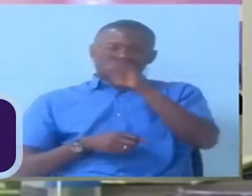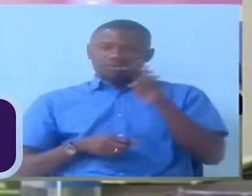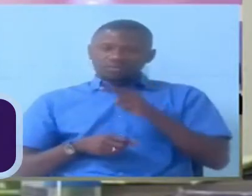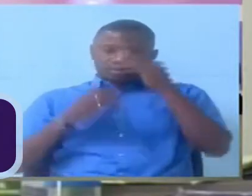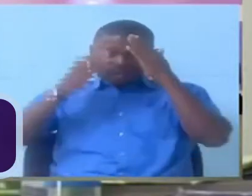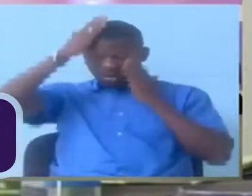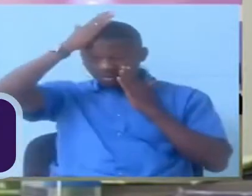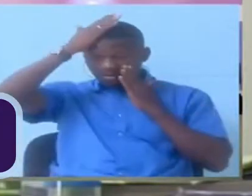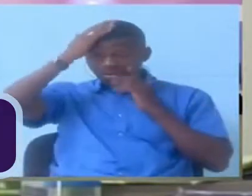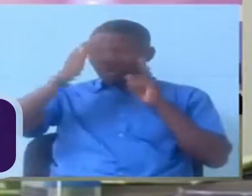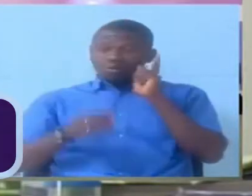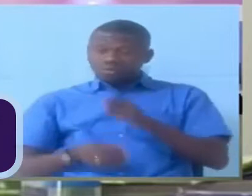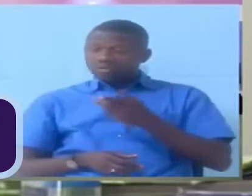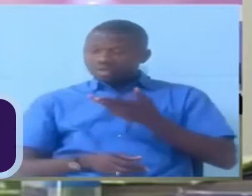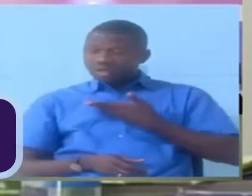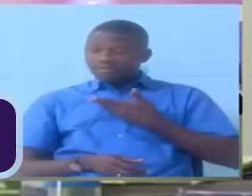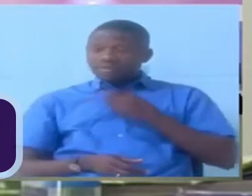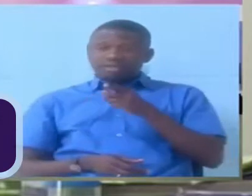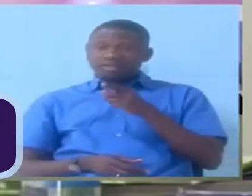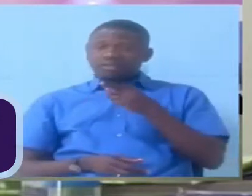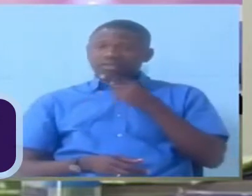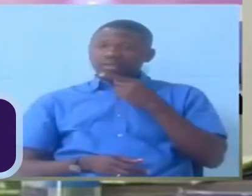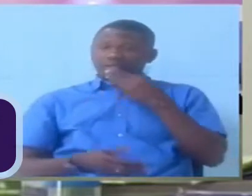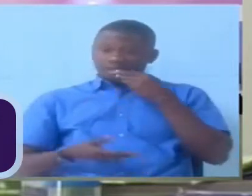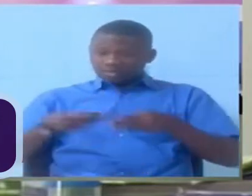ya ikoi ya lonne.